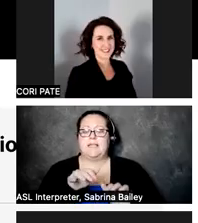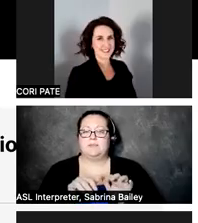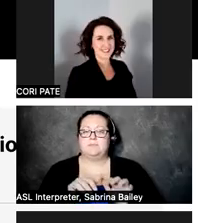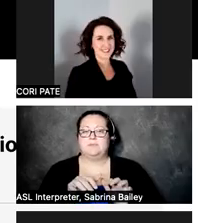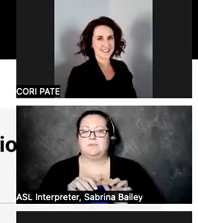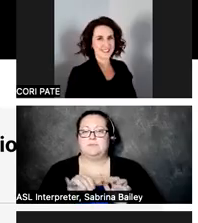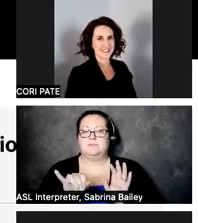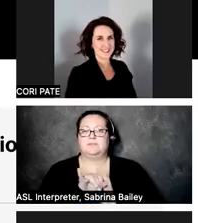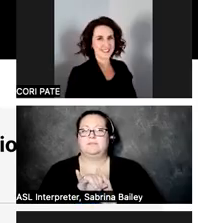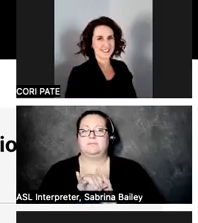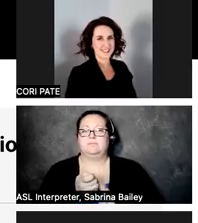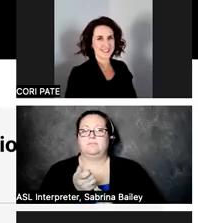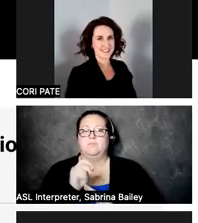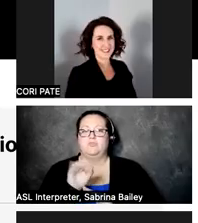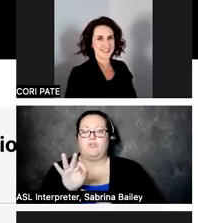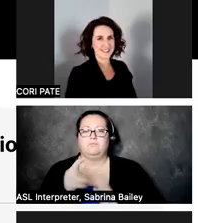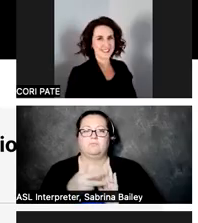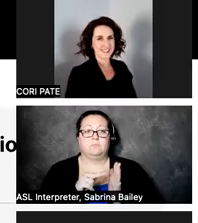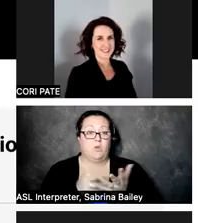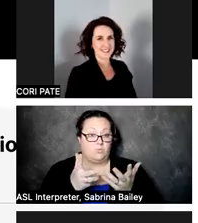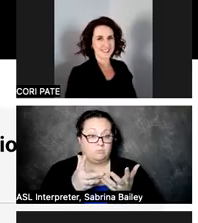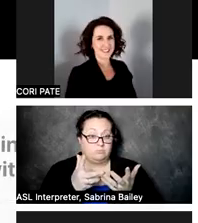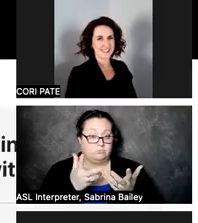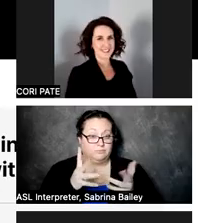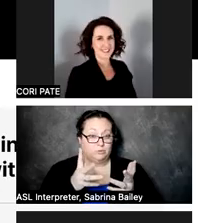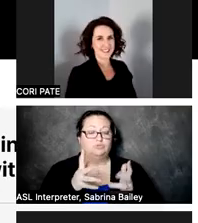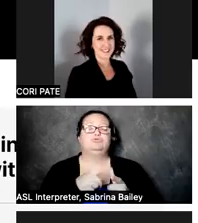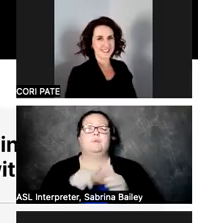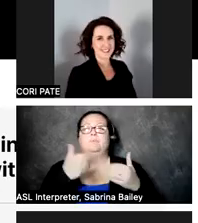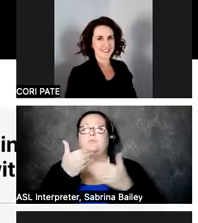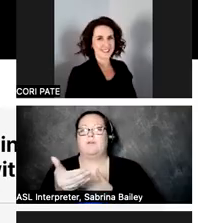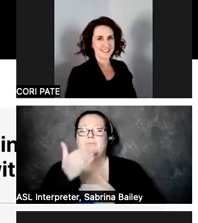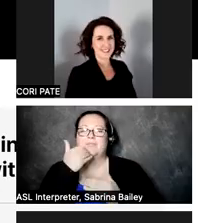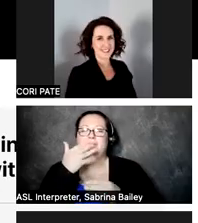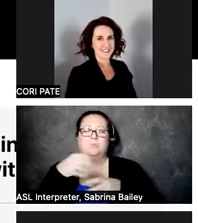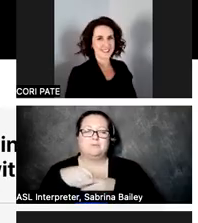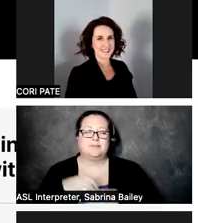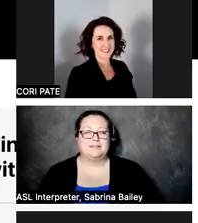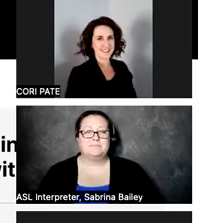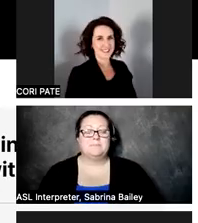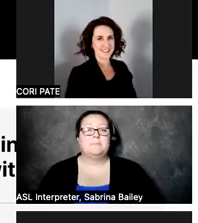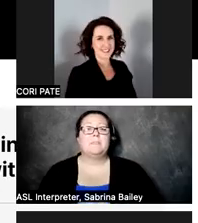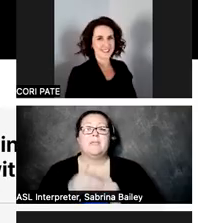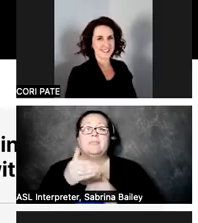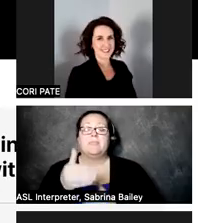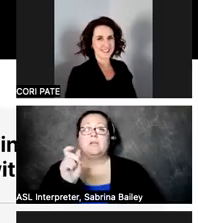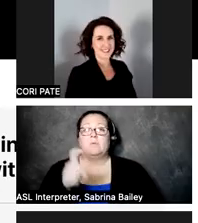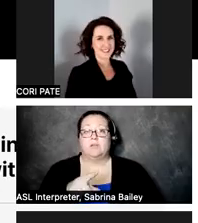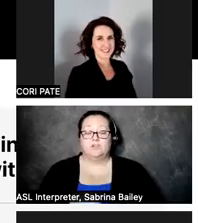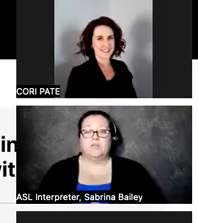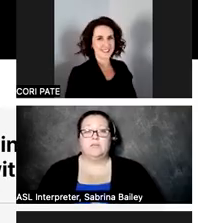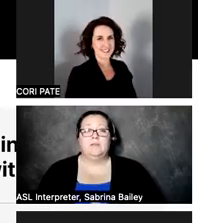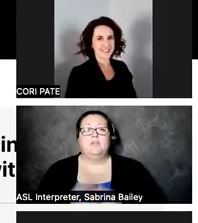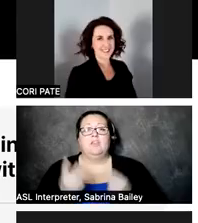indication is off, I'll move on to the next one. Okay, thank you all for participating. So next question, during